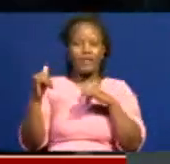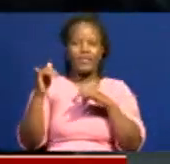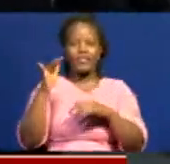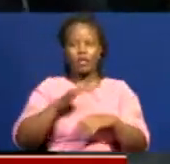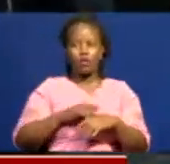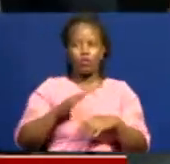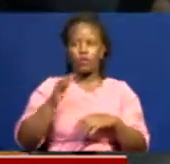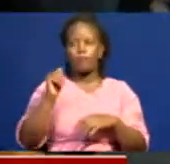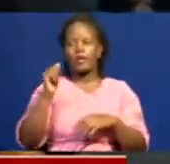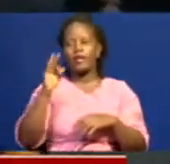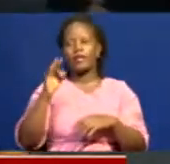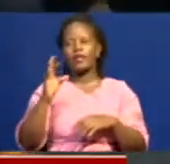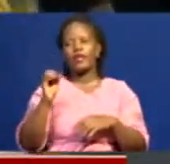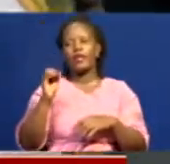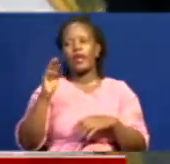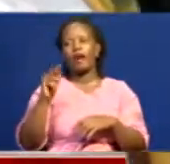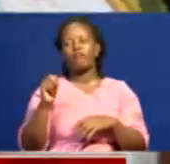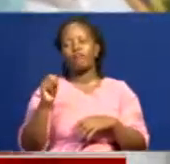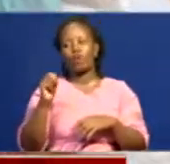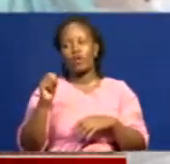AFCON.